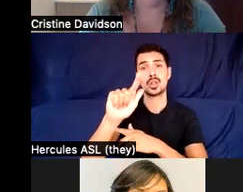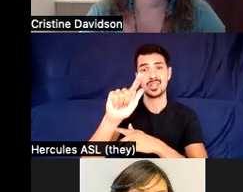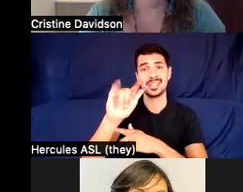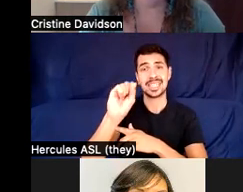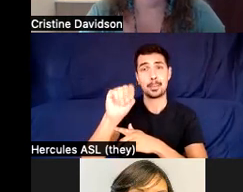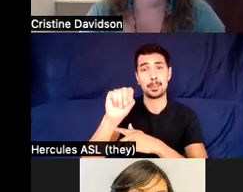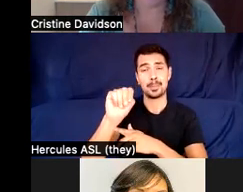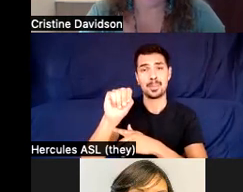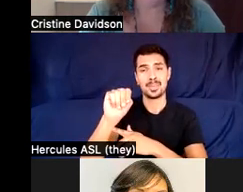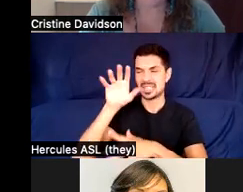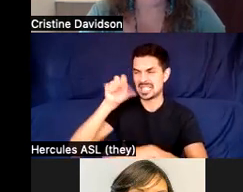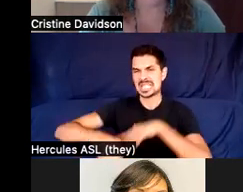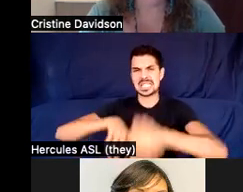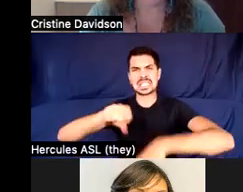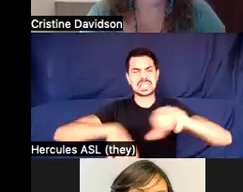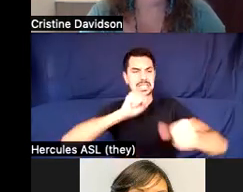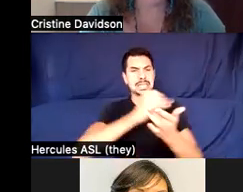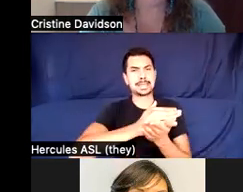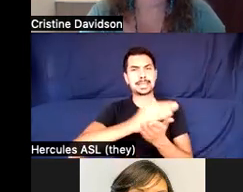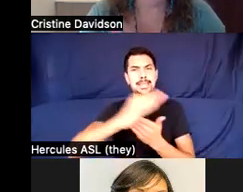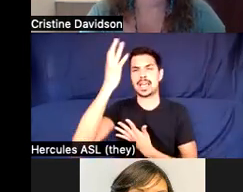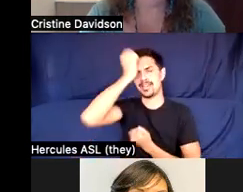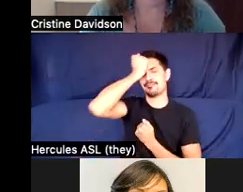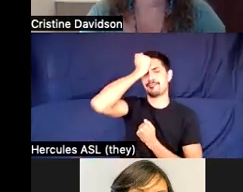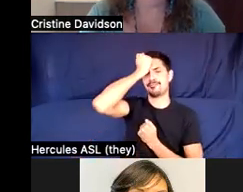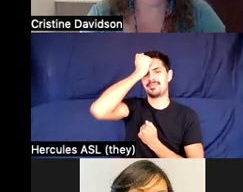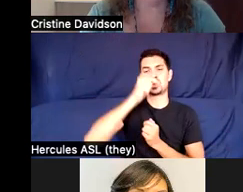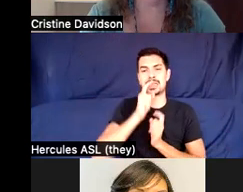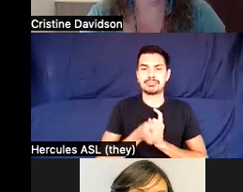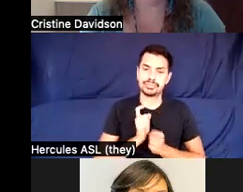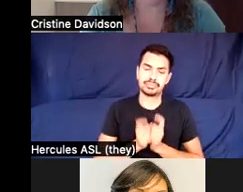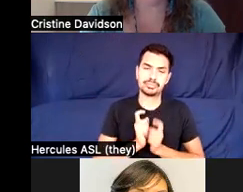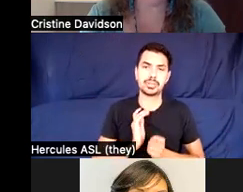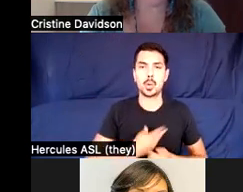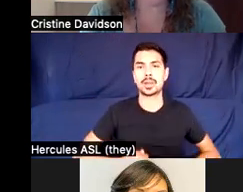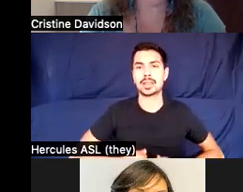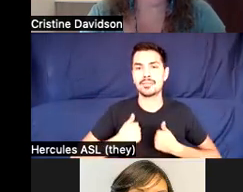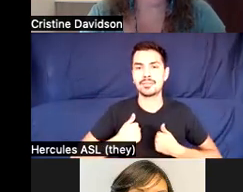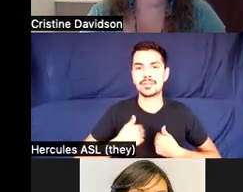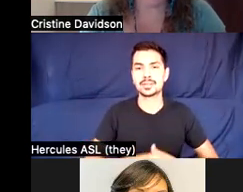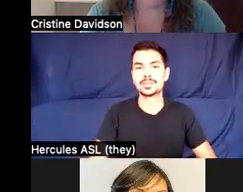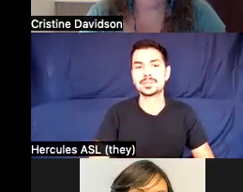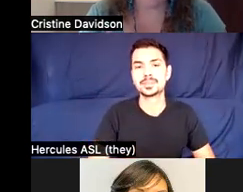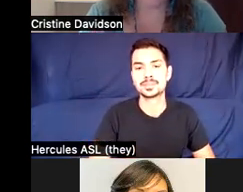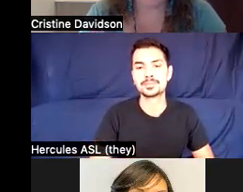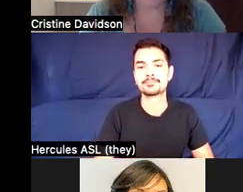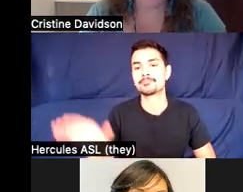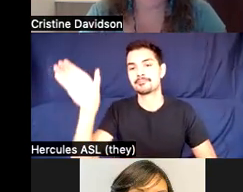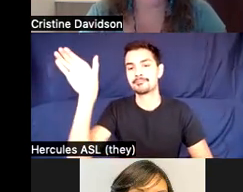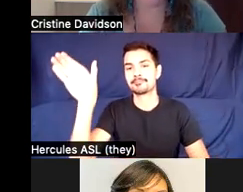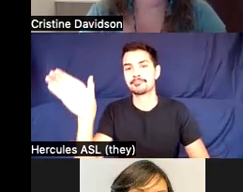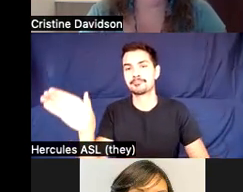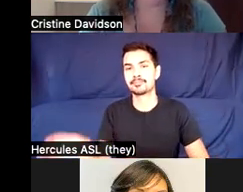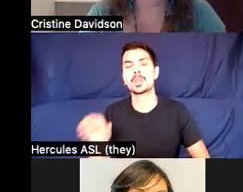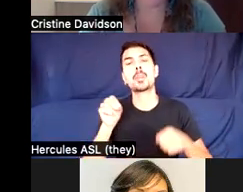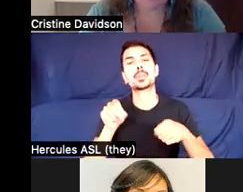Identifying how it appears in our lives, right? The lives of survivors individually and collectively.